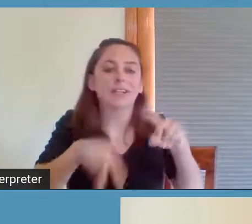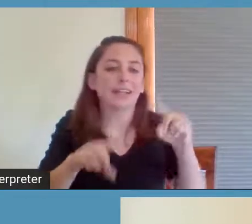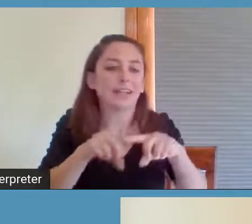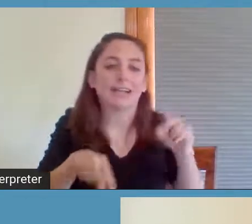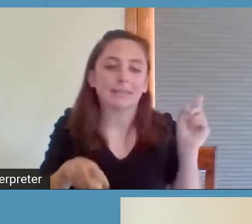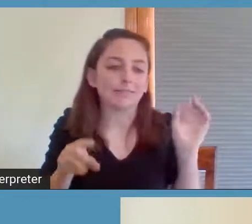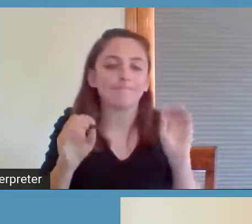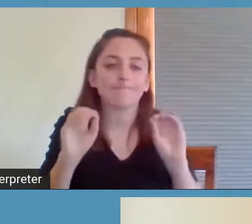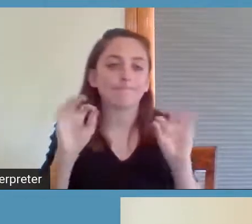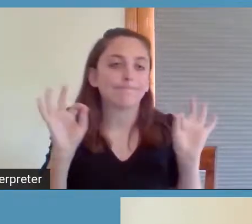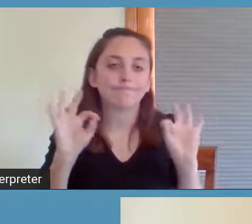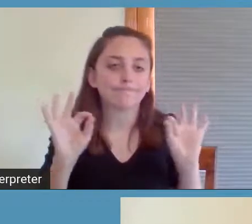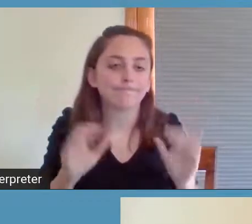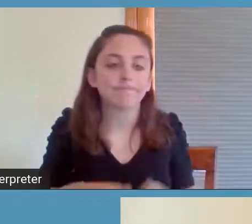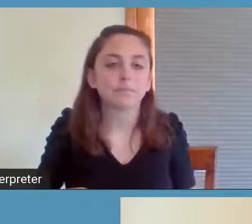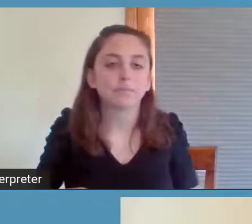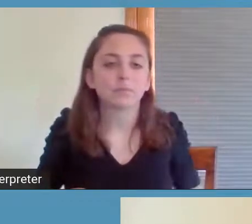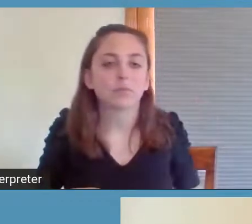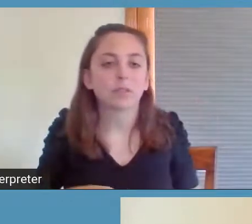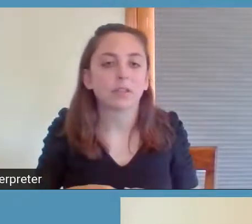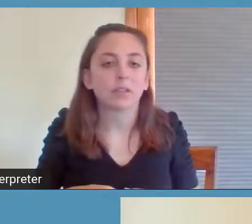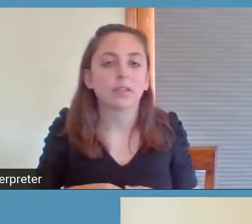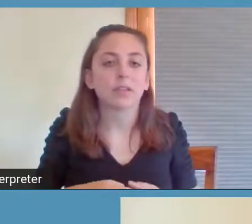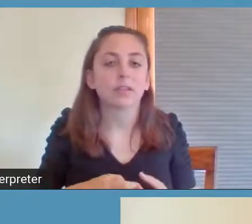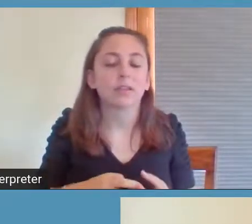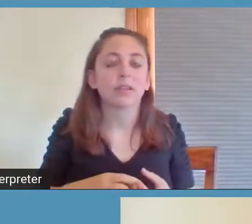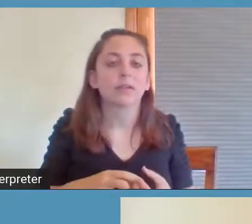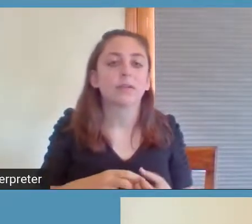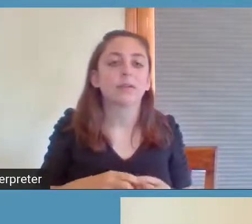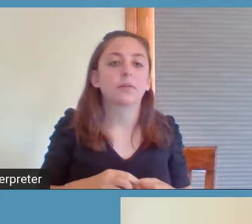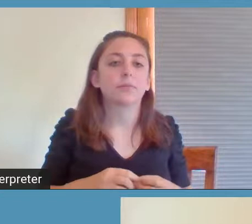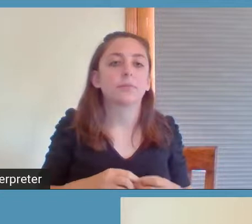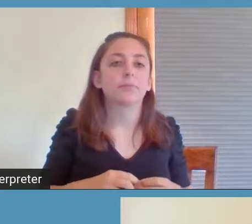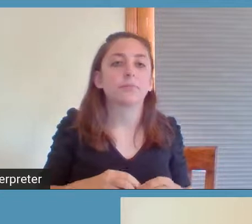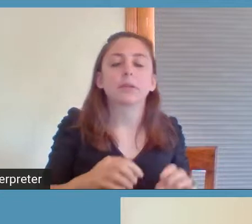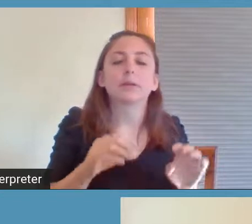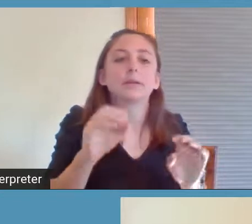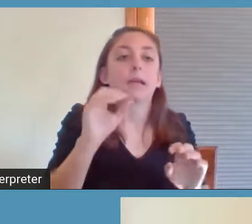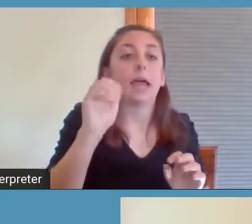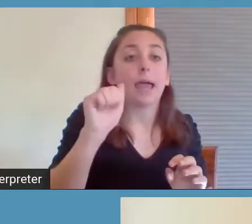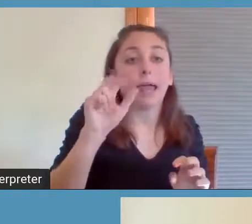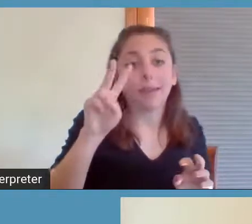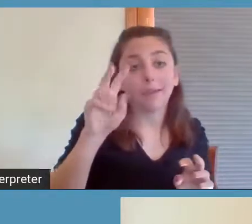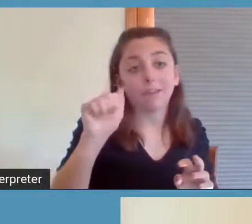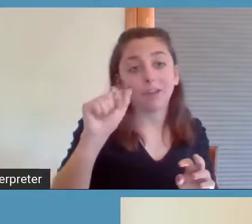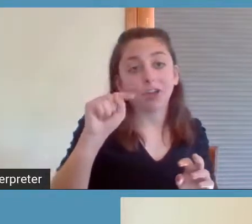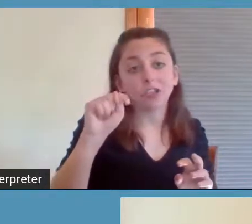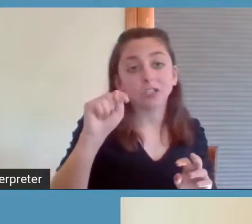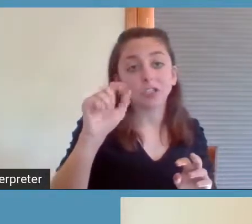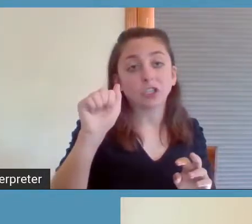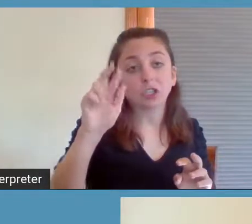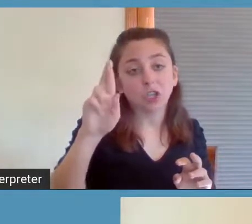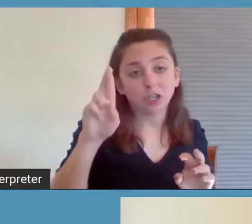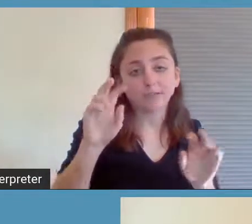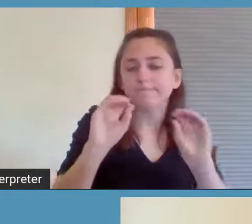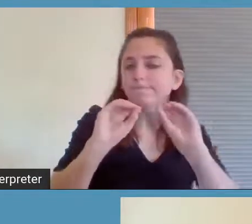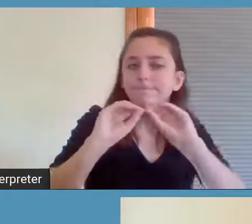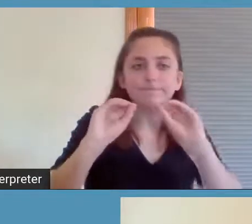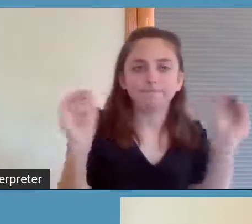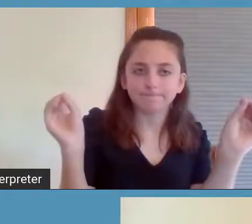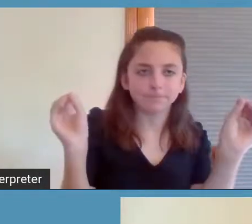Gotcha. You can maybe be in there, but you won't see, there's no avatar. So you don't see